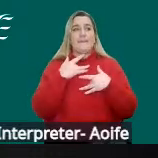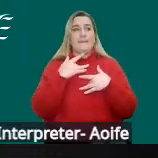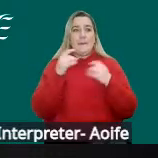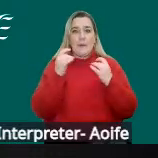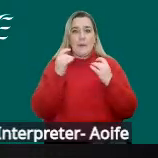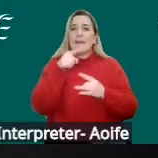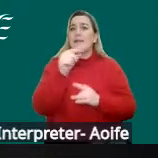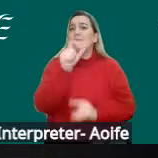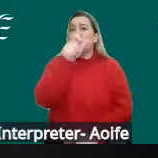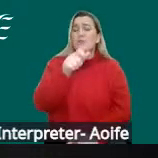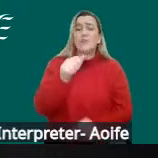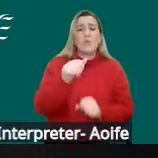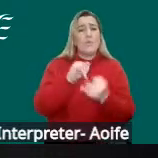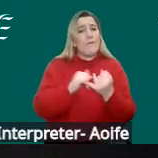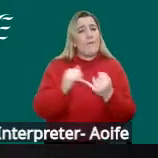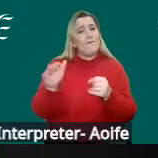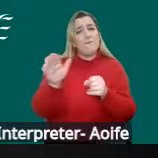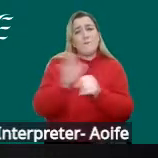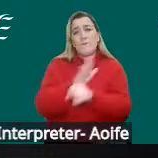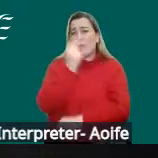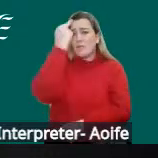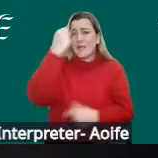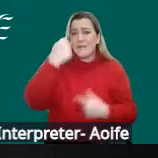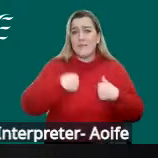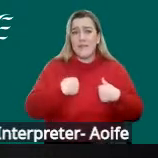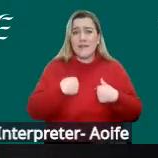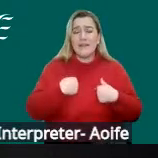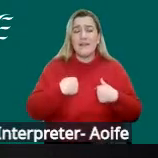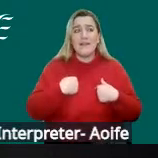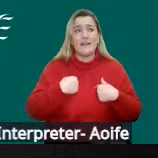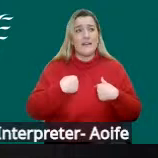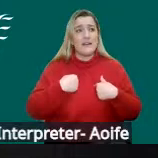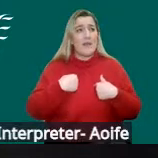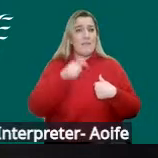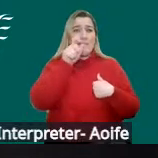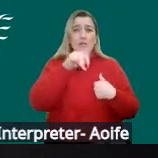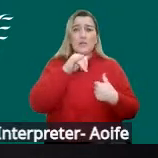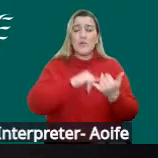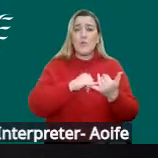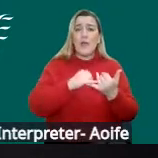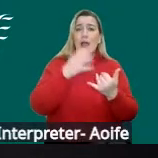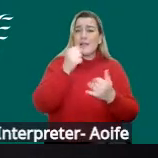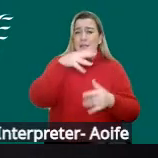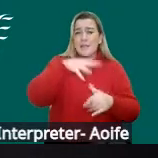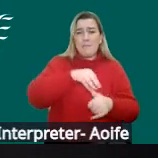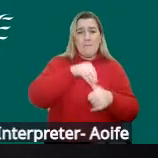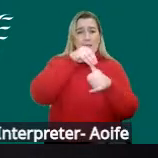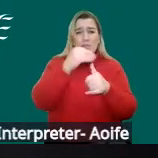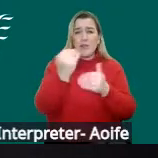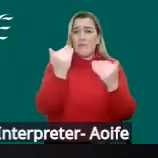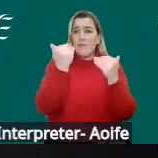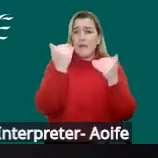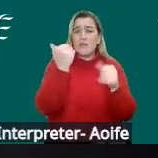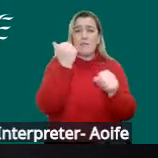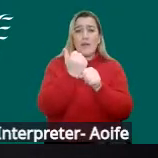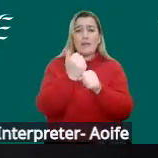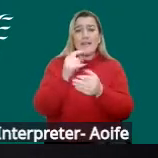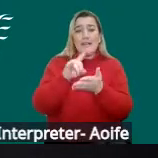that understood what I went through. It was somebody that specialised in somebody with a history that I